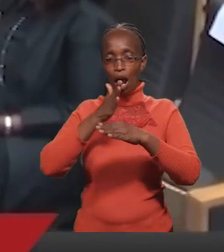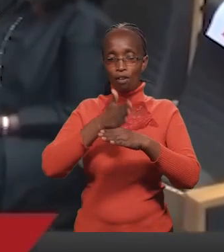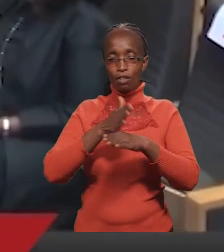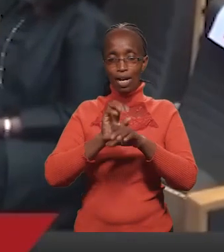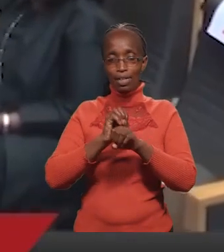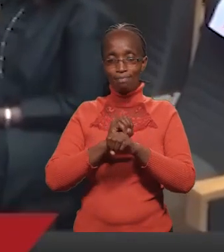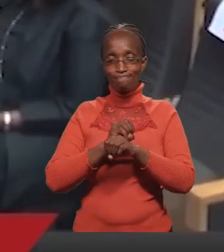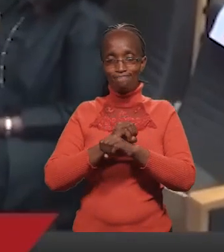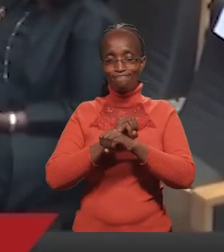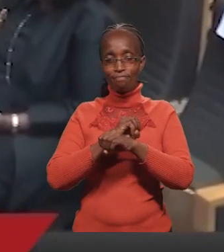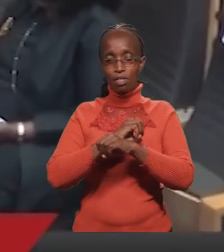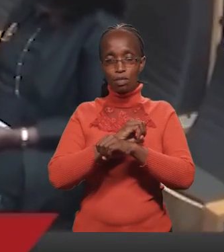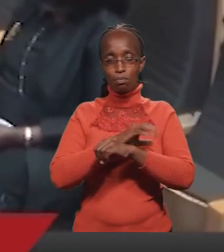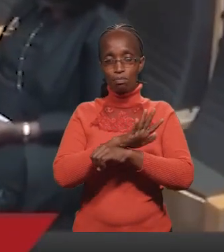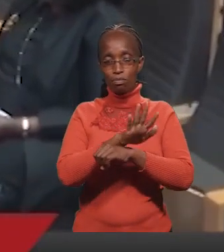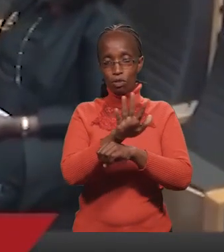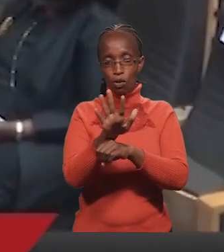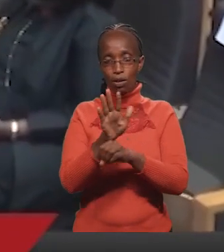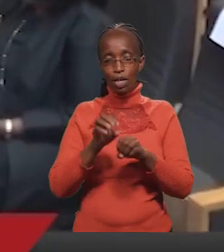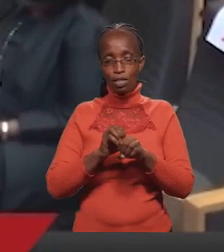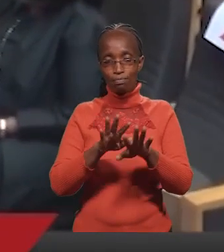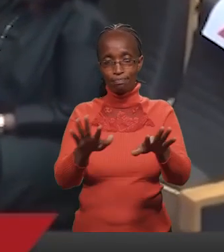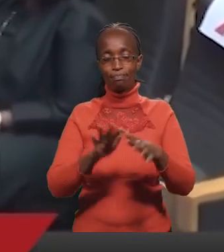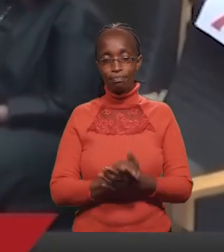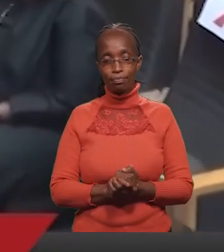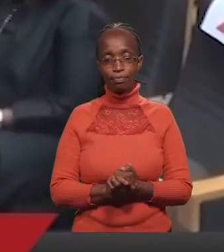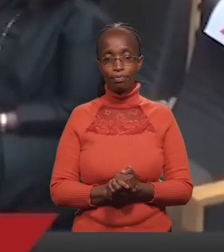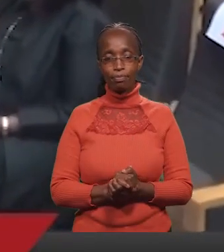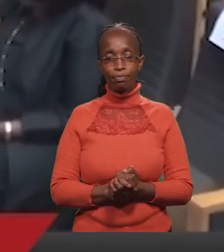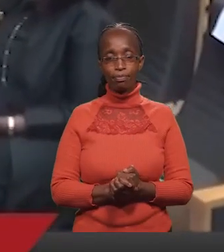janga la corona. Damaris Kitavi, Undugu TV.